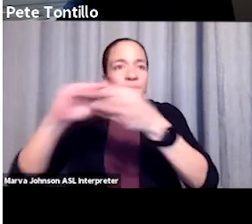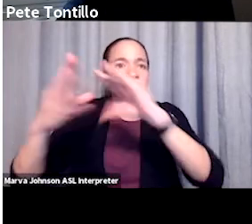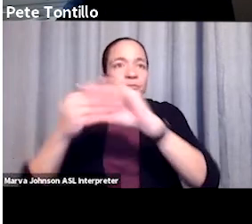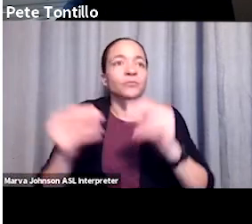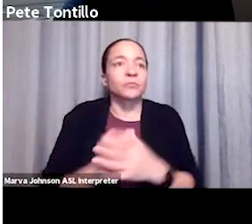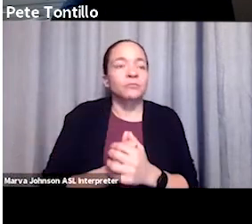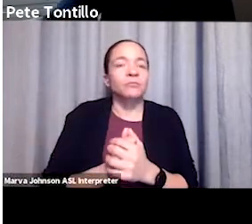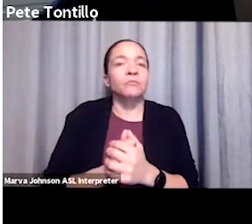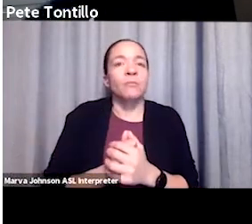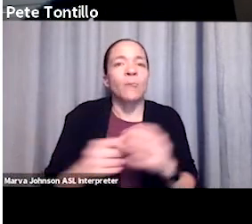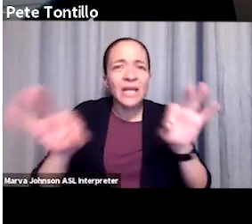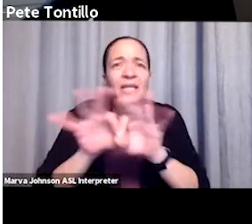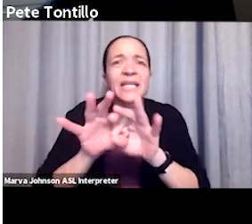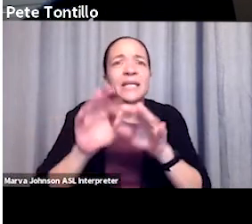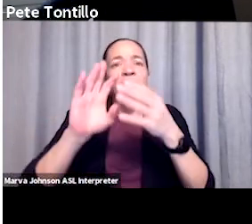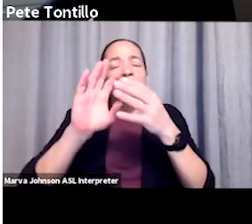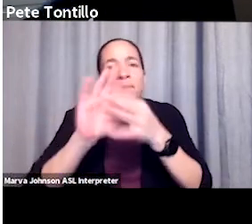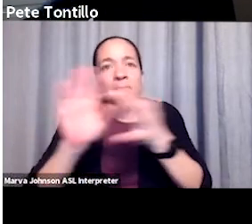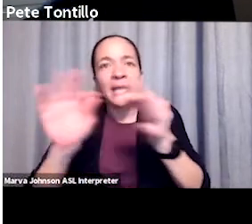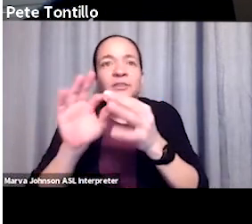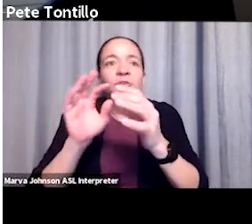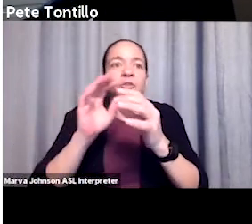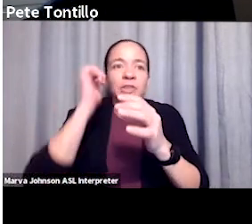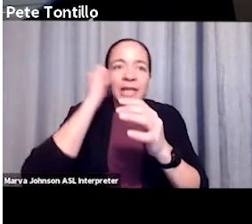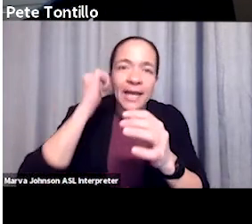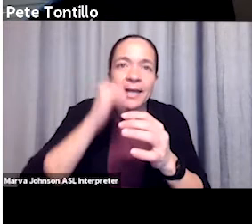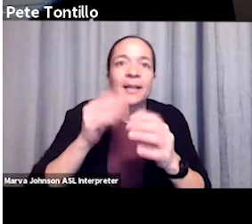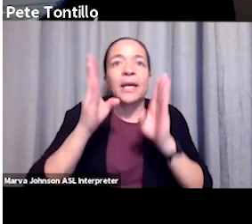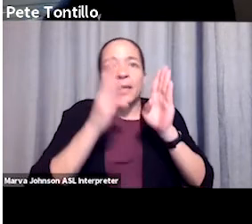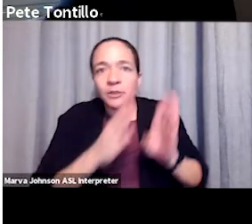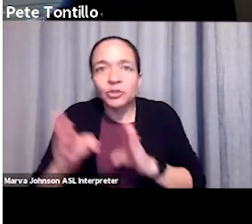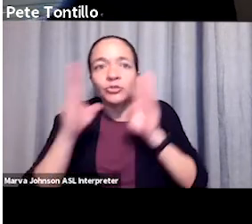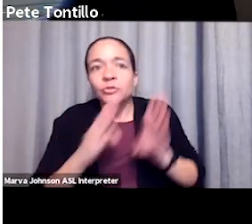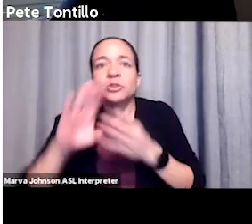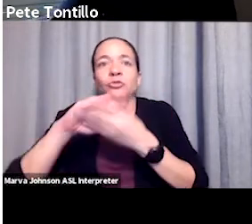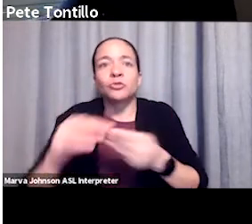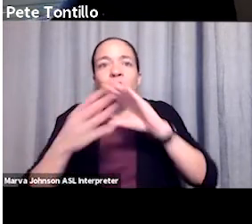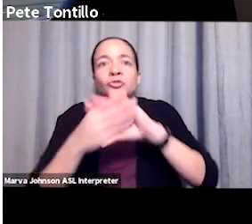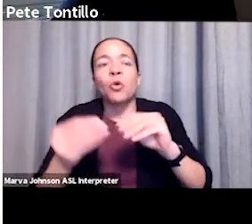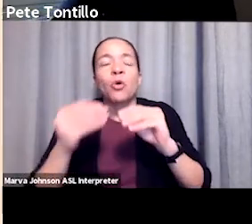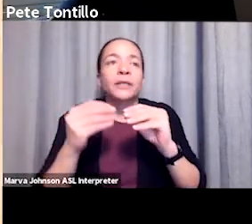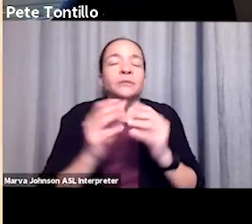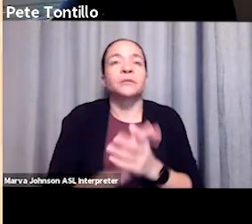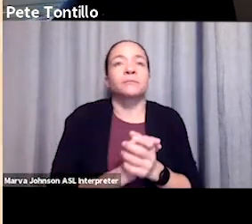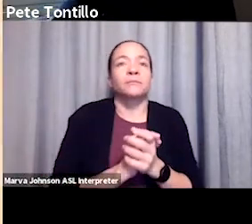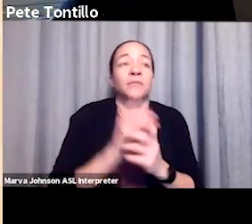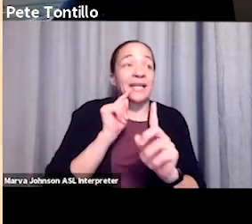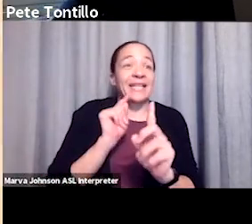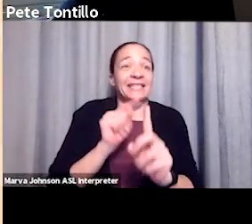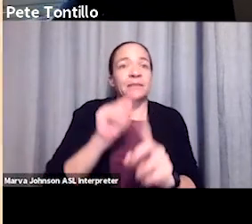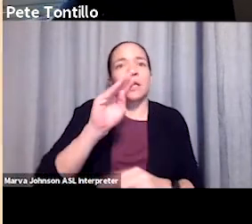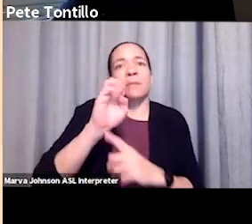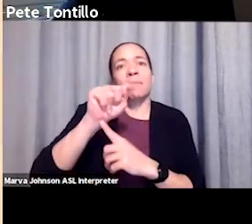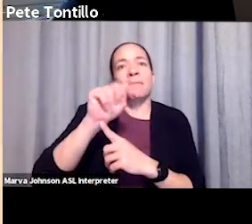regular basis and the stories you're telling to bring the topic to life. So in this case, the meta-narrative about